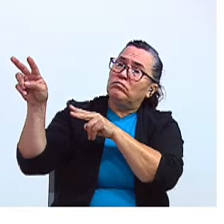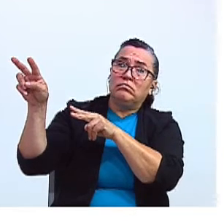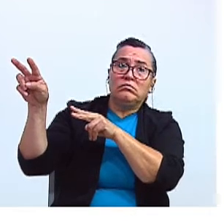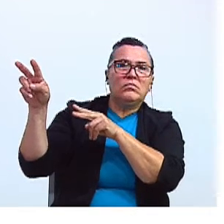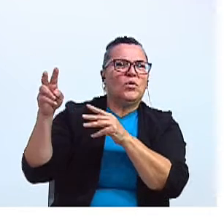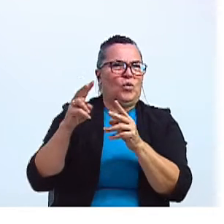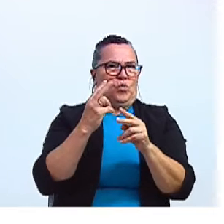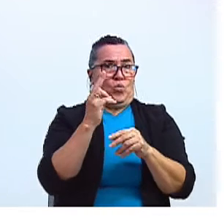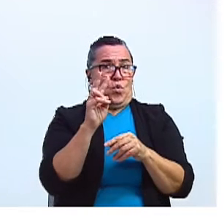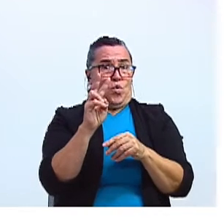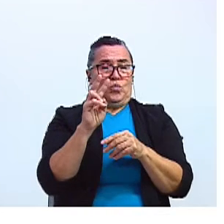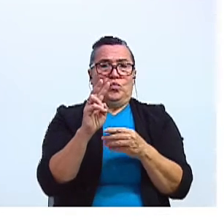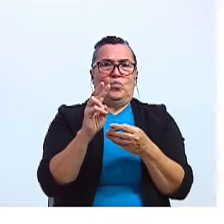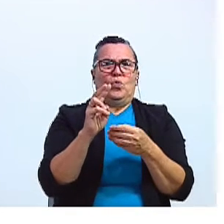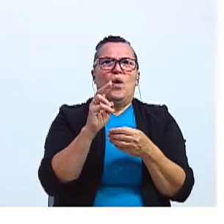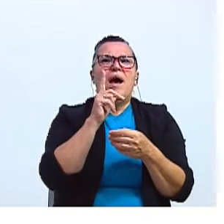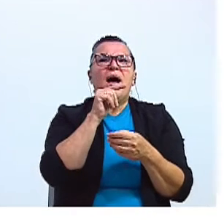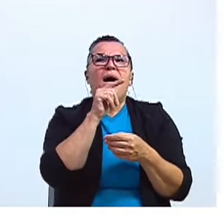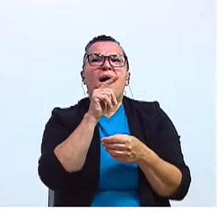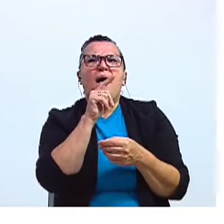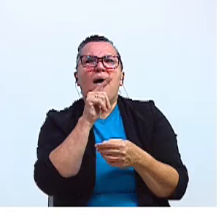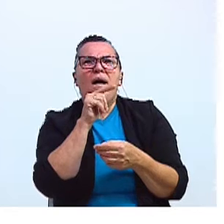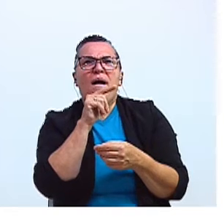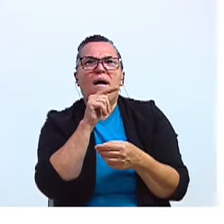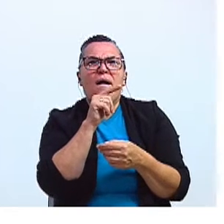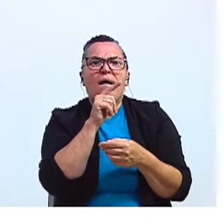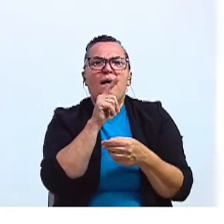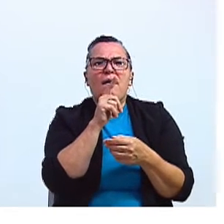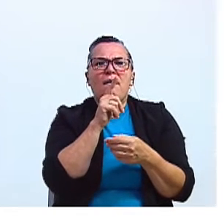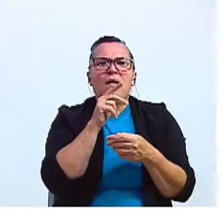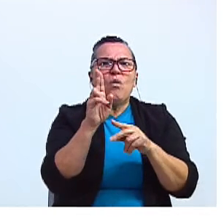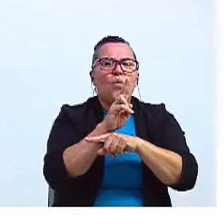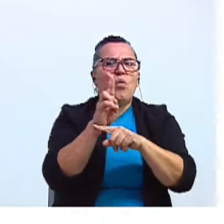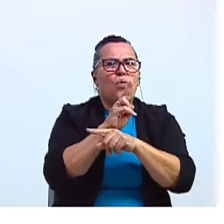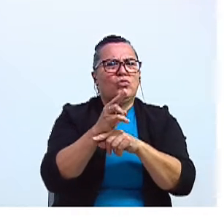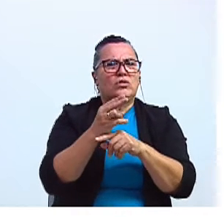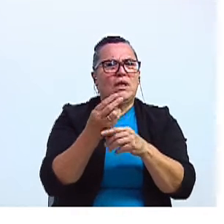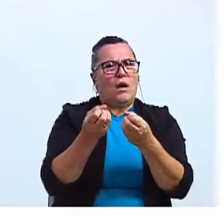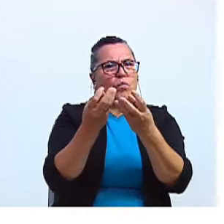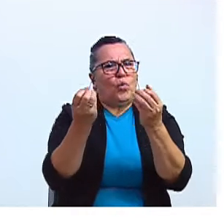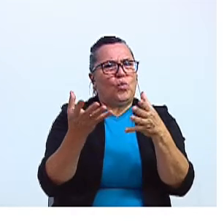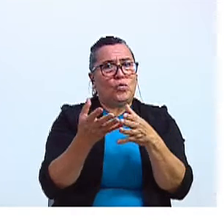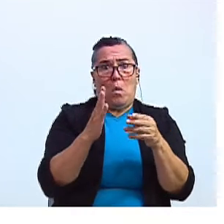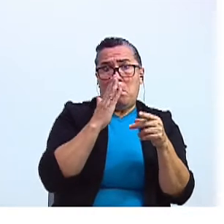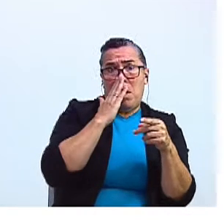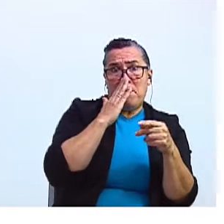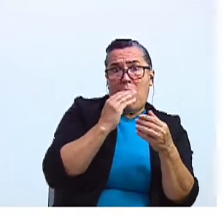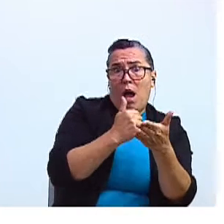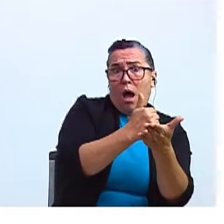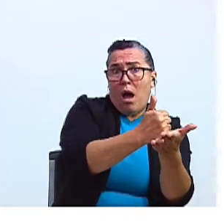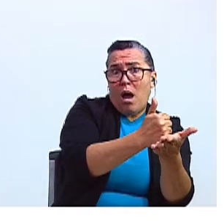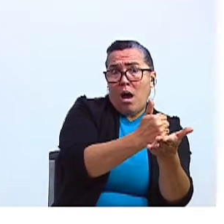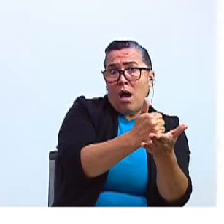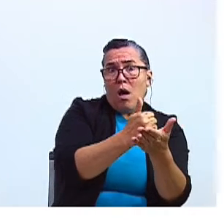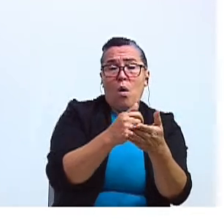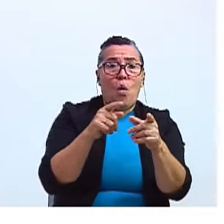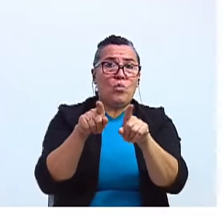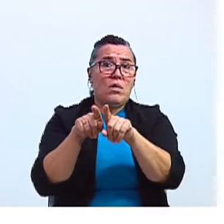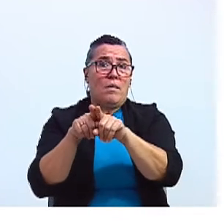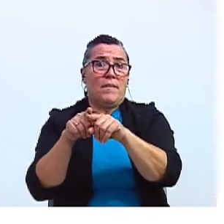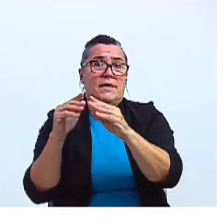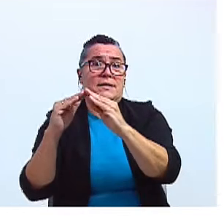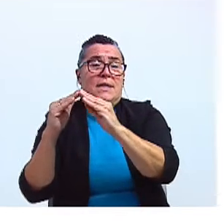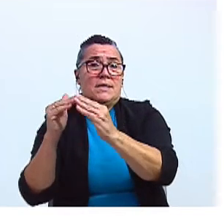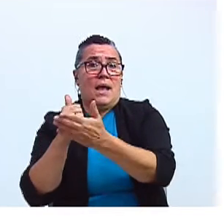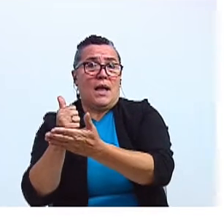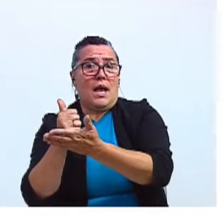who would use this product? Is it going to be for your mother? Maybe it's going to help you to do the house chores, or maybe